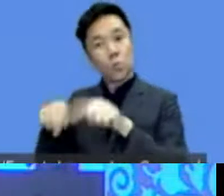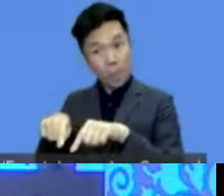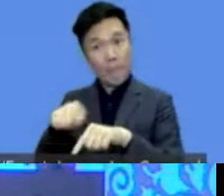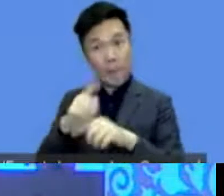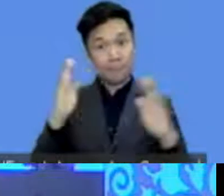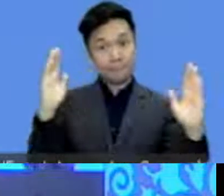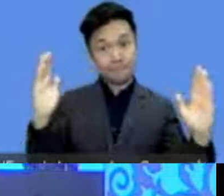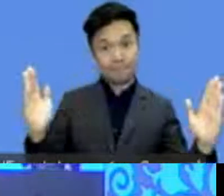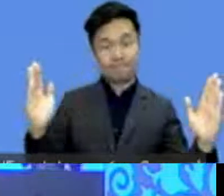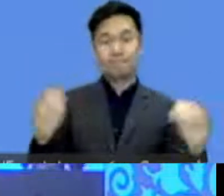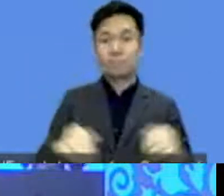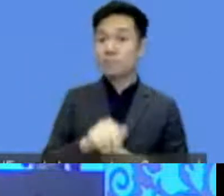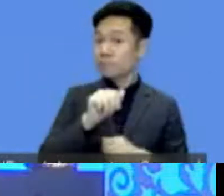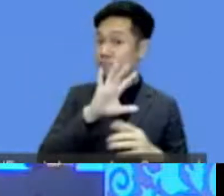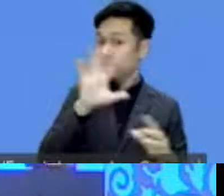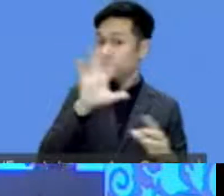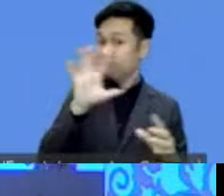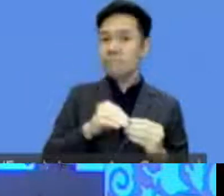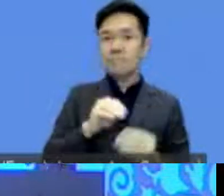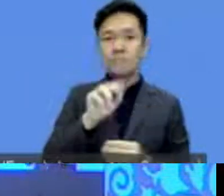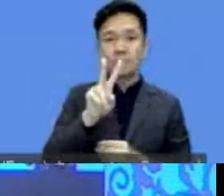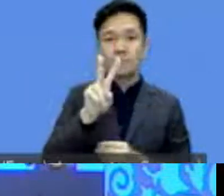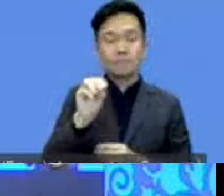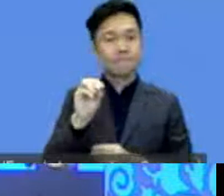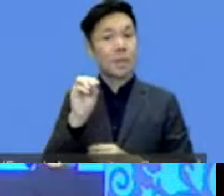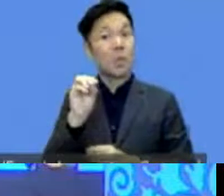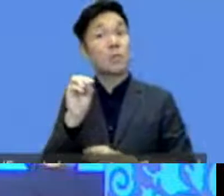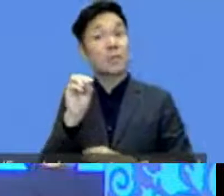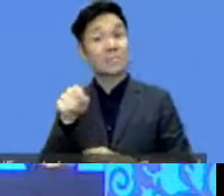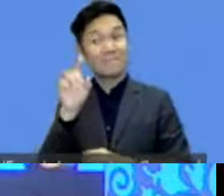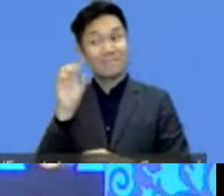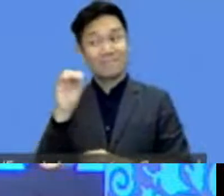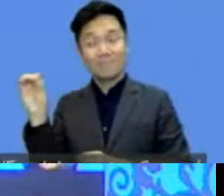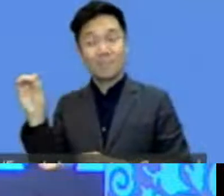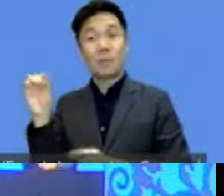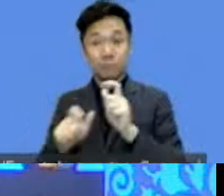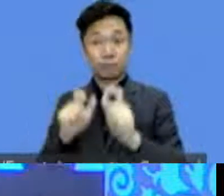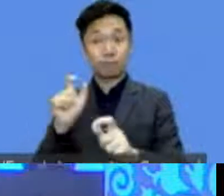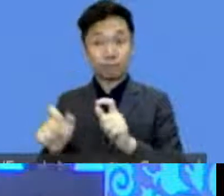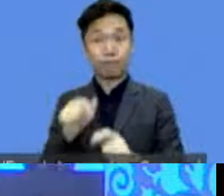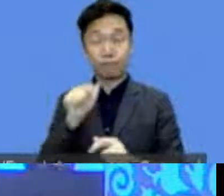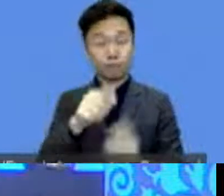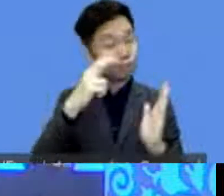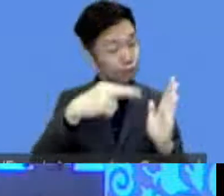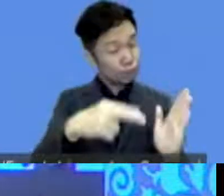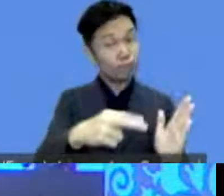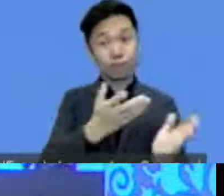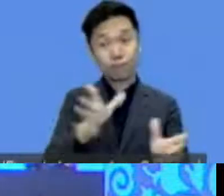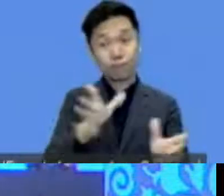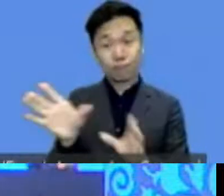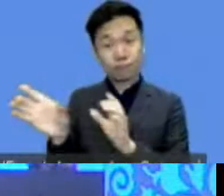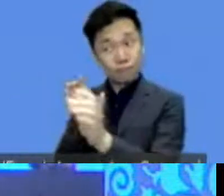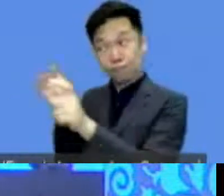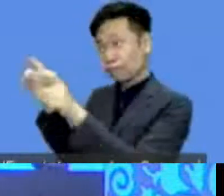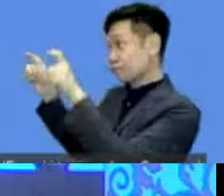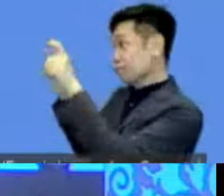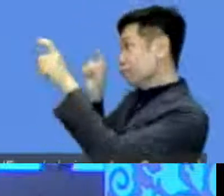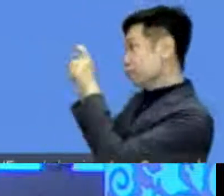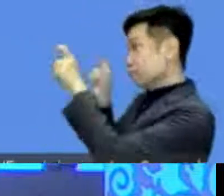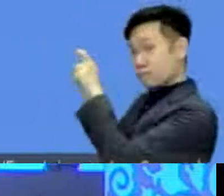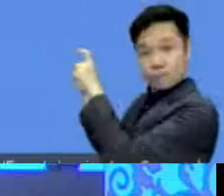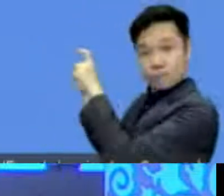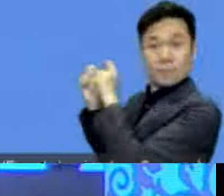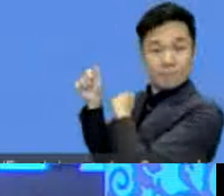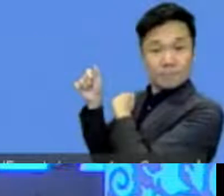that 20,000 print items were checked out, and our Year 2 to Year 5 students